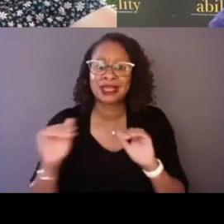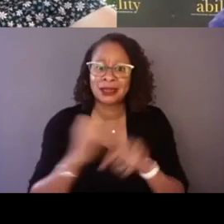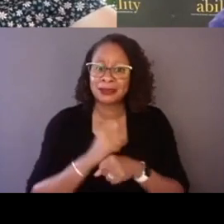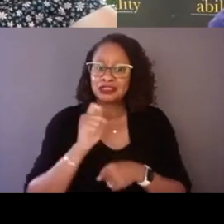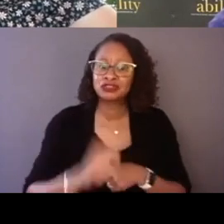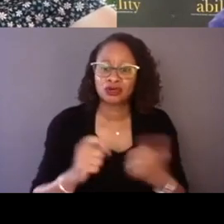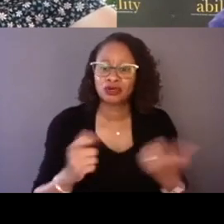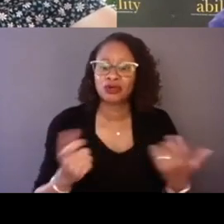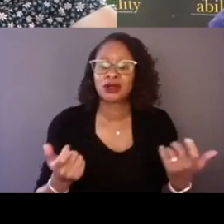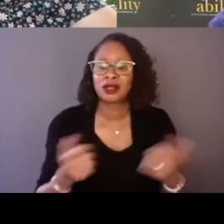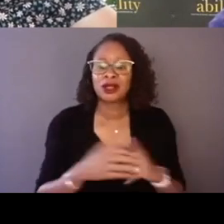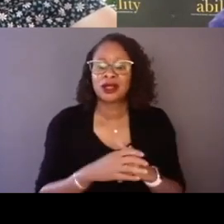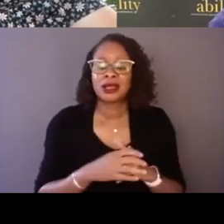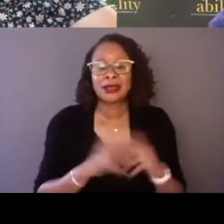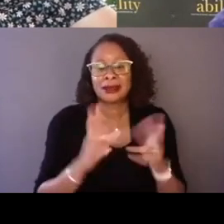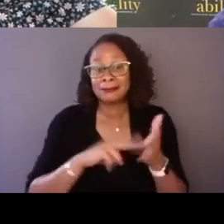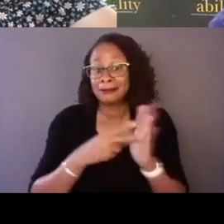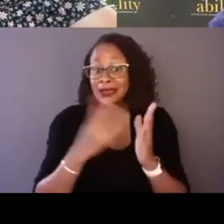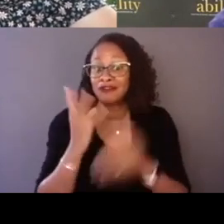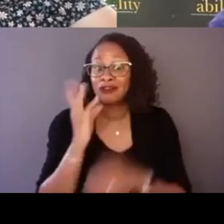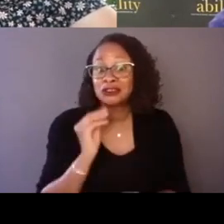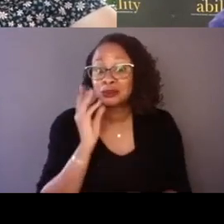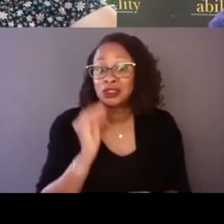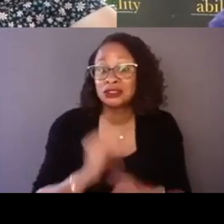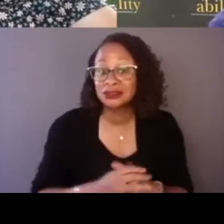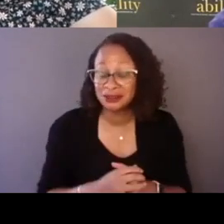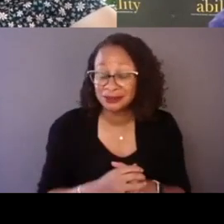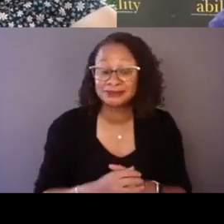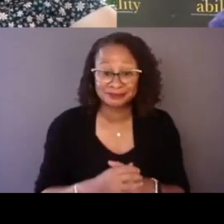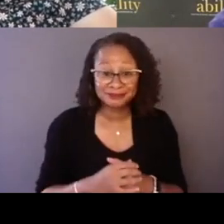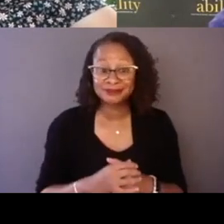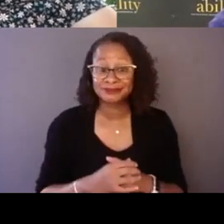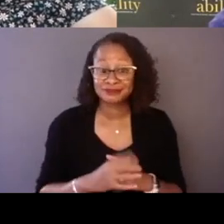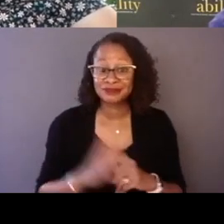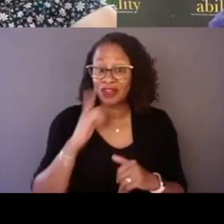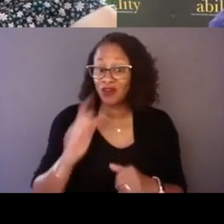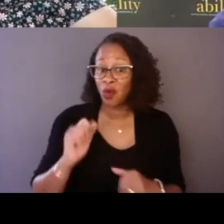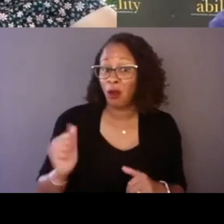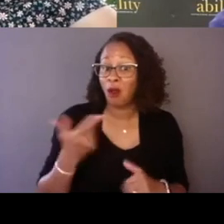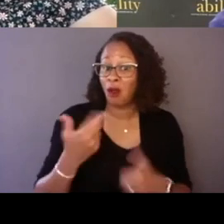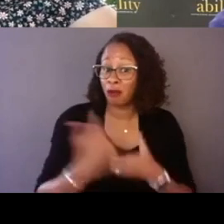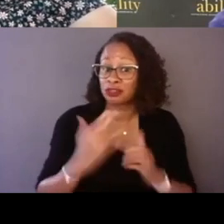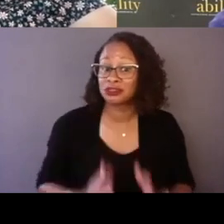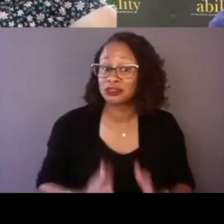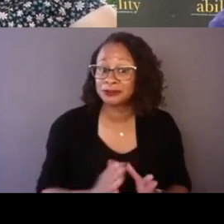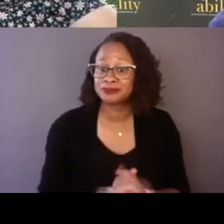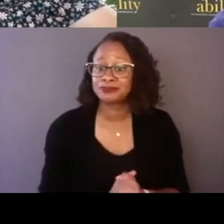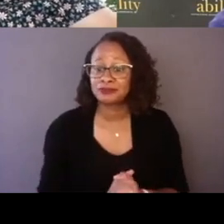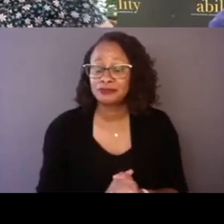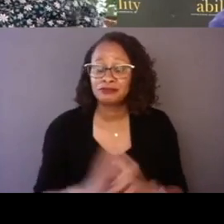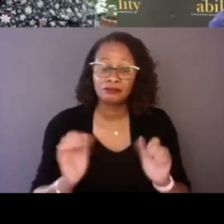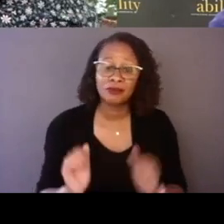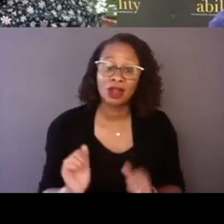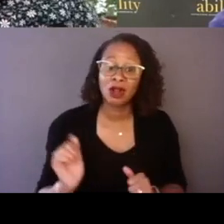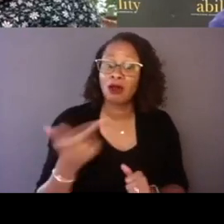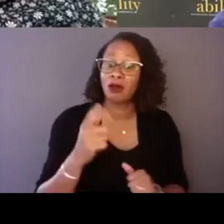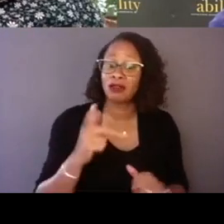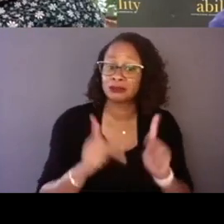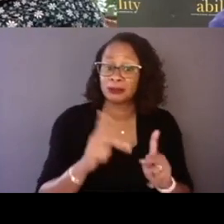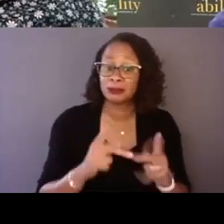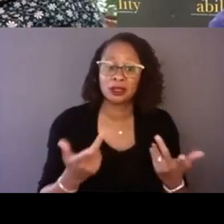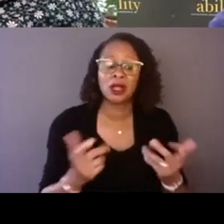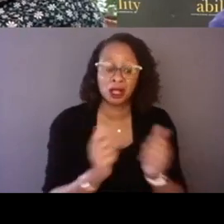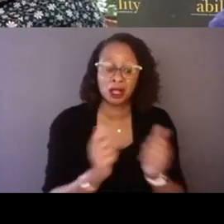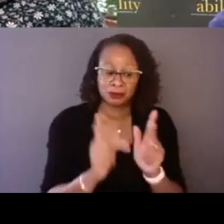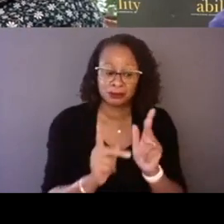that it was a meaningful experience for all participants, and all means people with